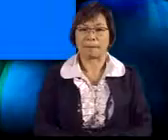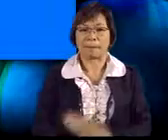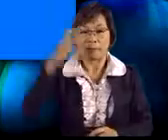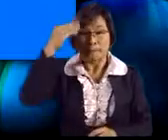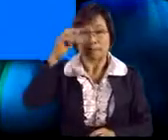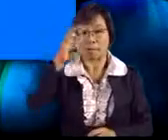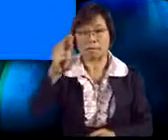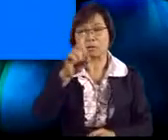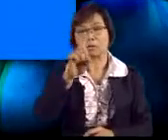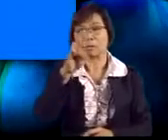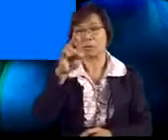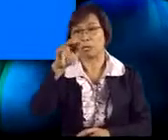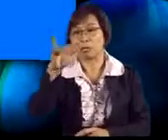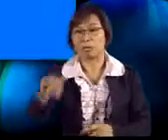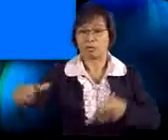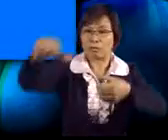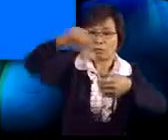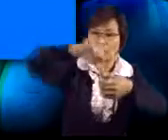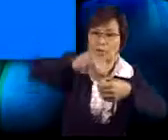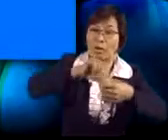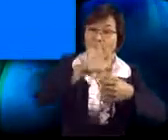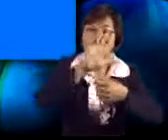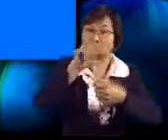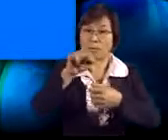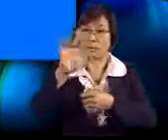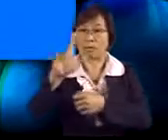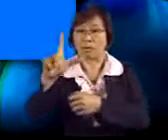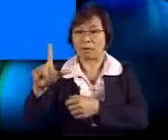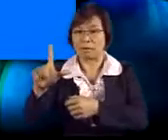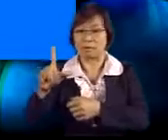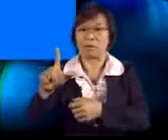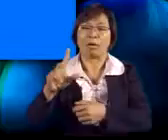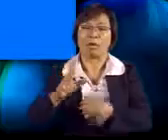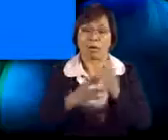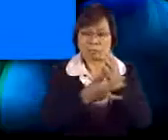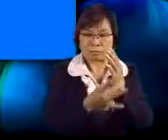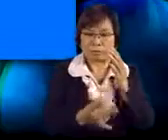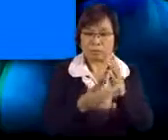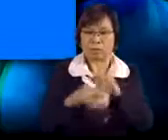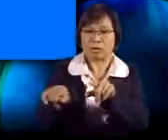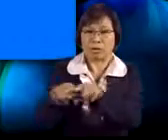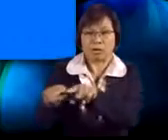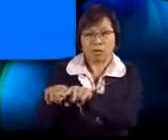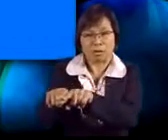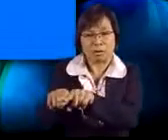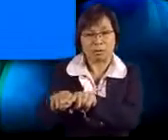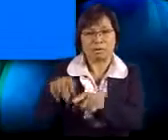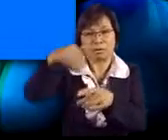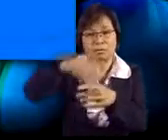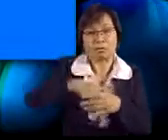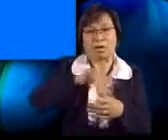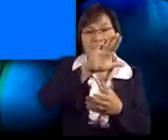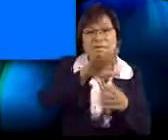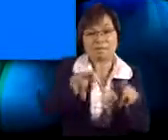Mr. Durai fills up 5.5 liters oil equally